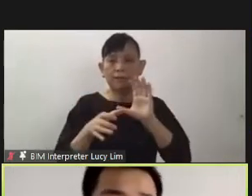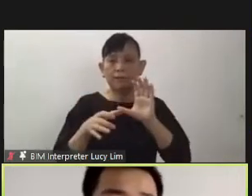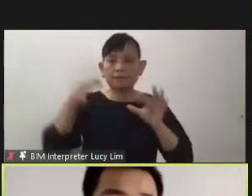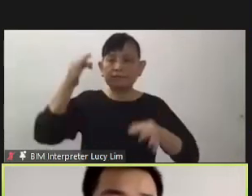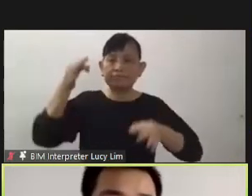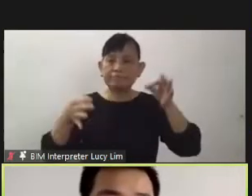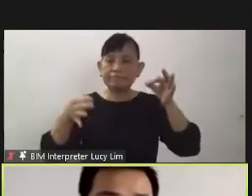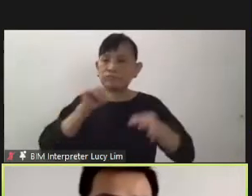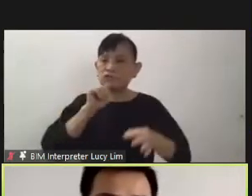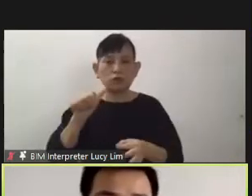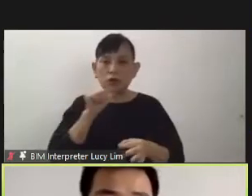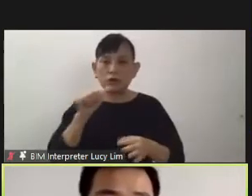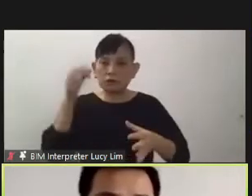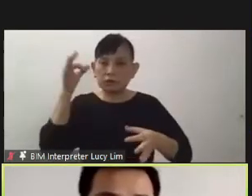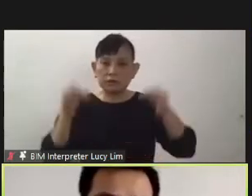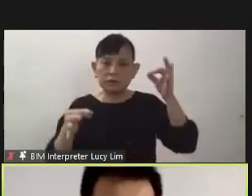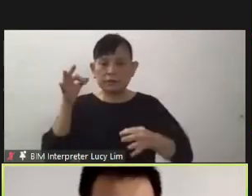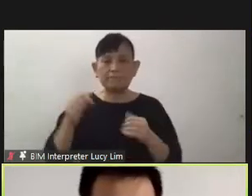want,